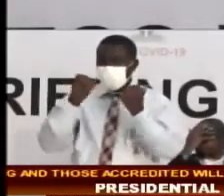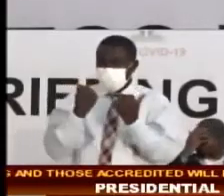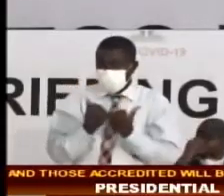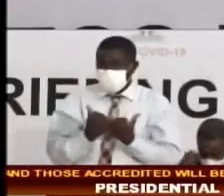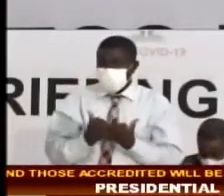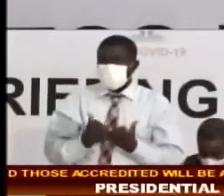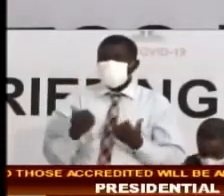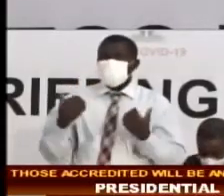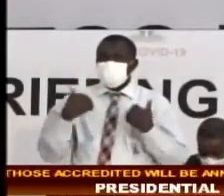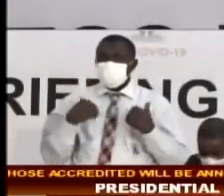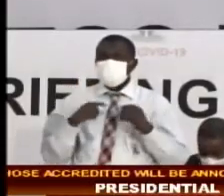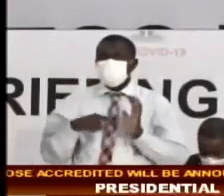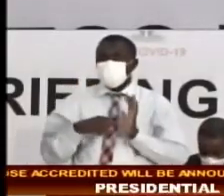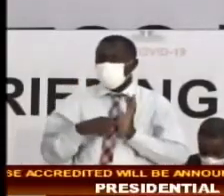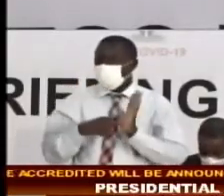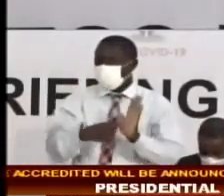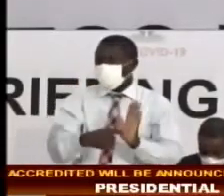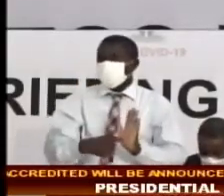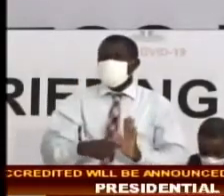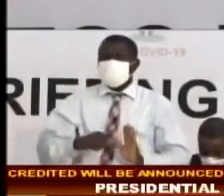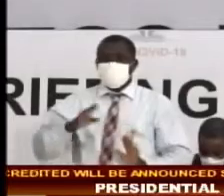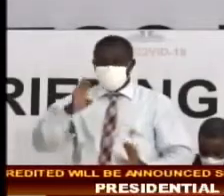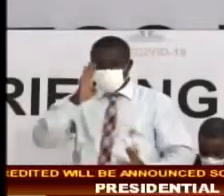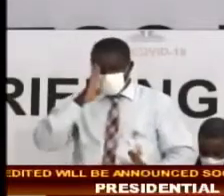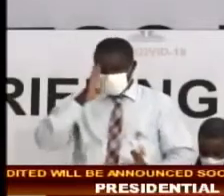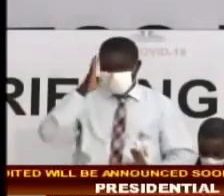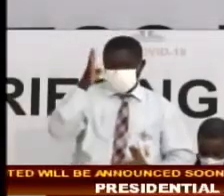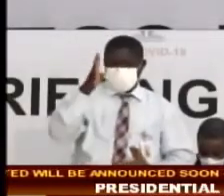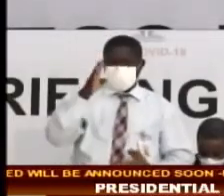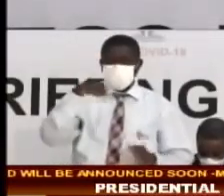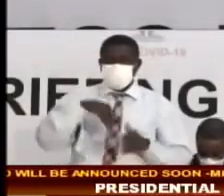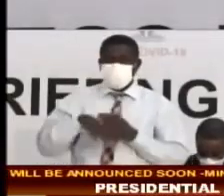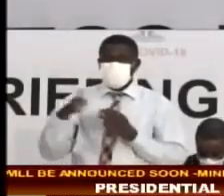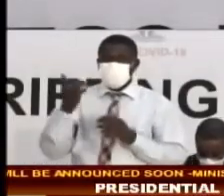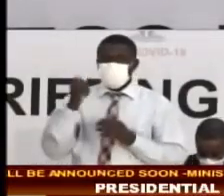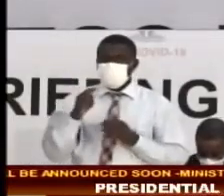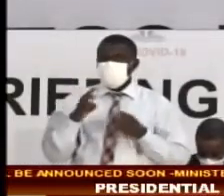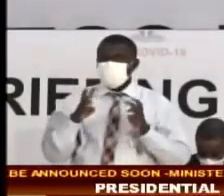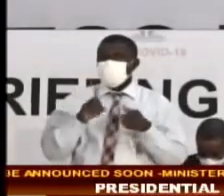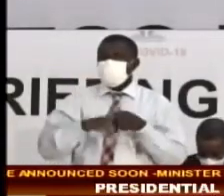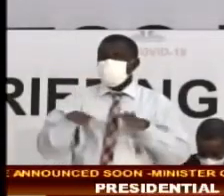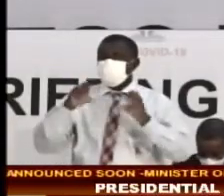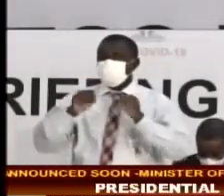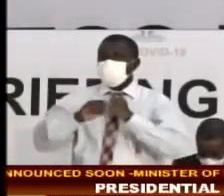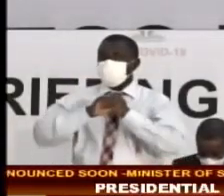resources, has shown creativity in its bid to take the campaign to Nigerians.